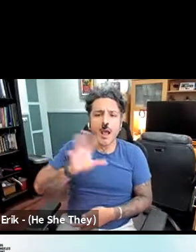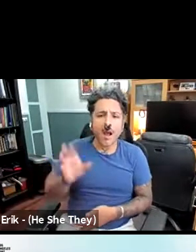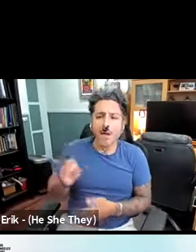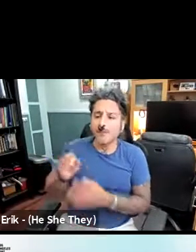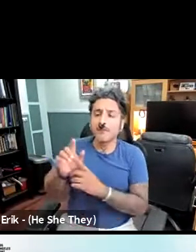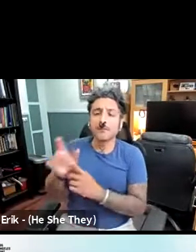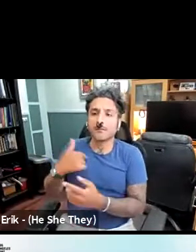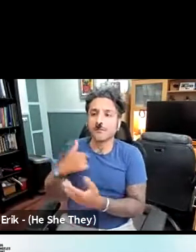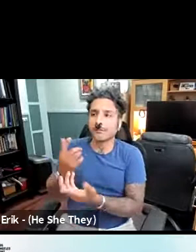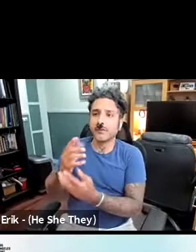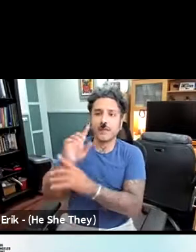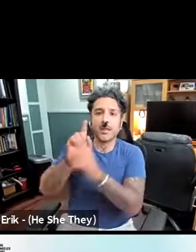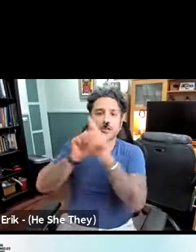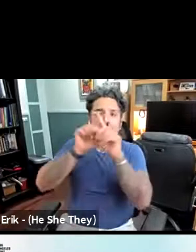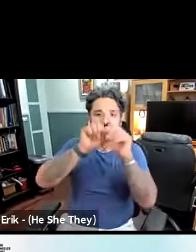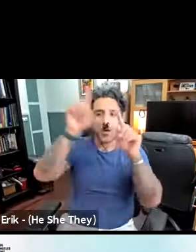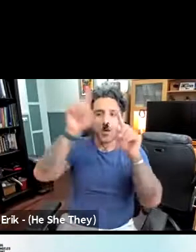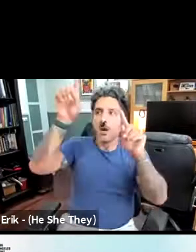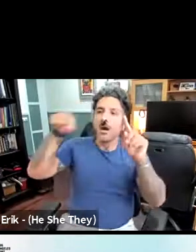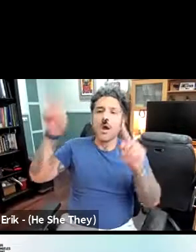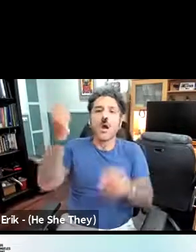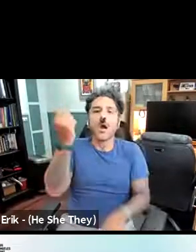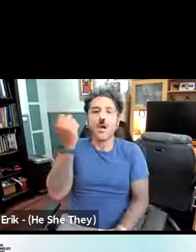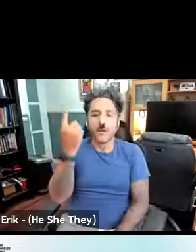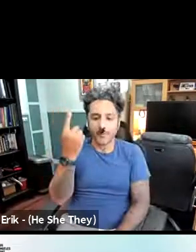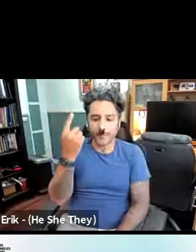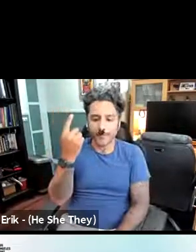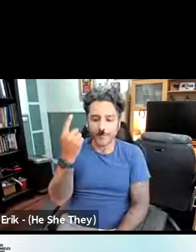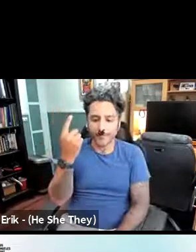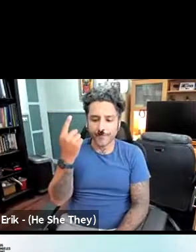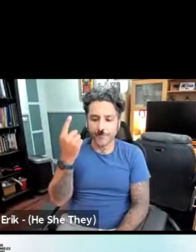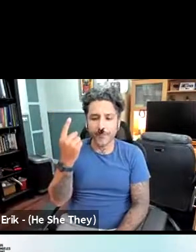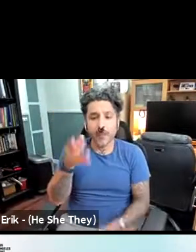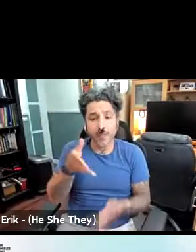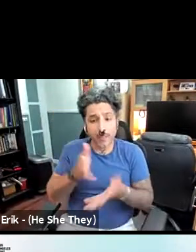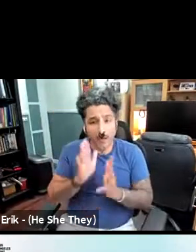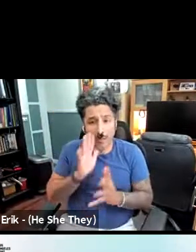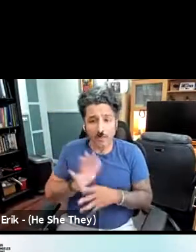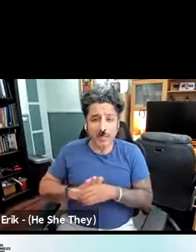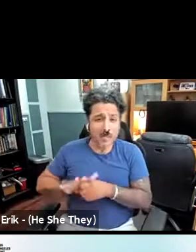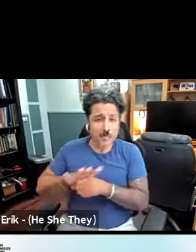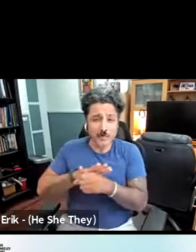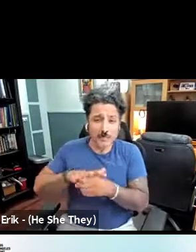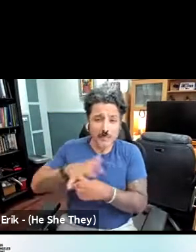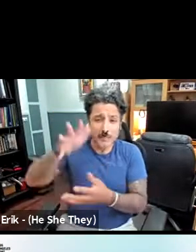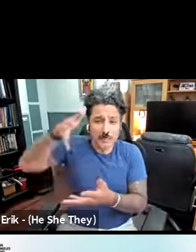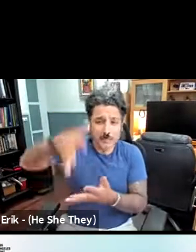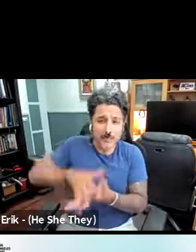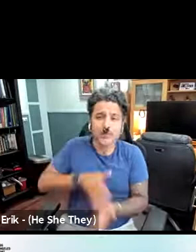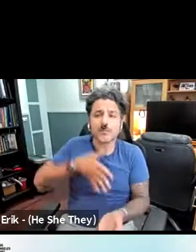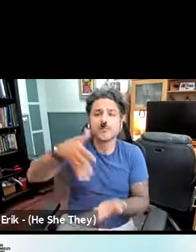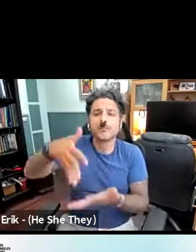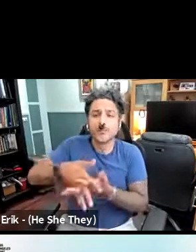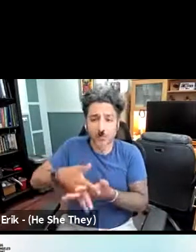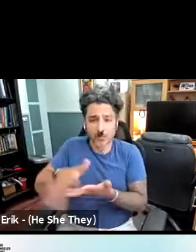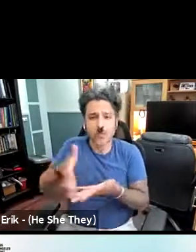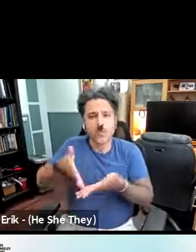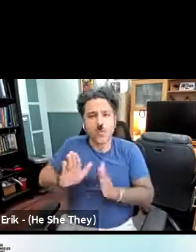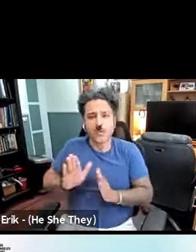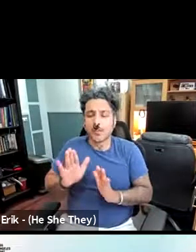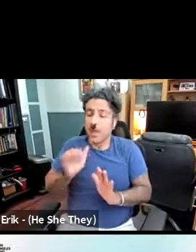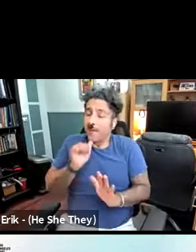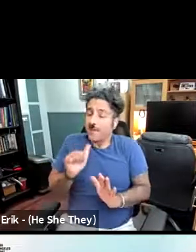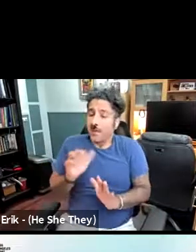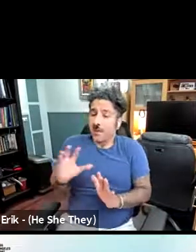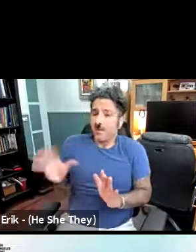that's where it's at. That's where it's at. We have to go back home, even in that way, in our indigenous ways. And I don't want to say, you know, some folks say, well, I'm not African.